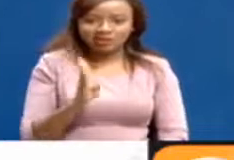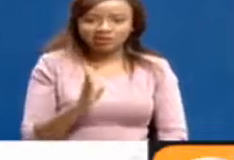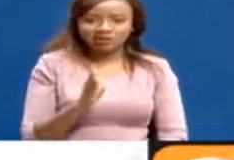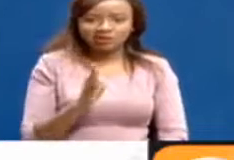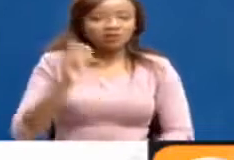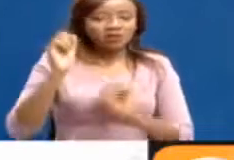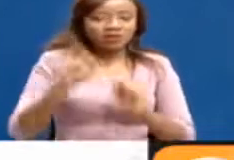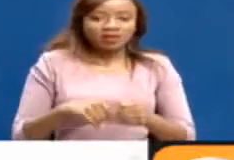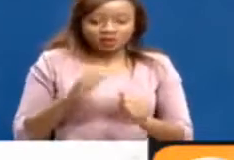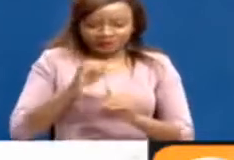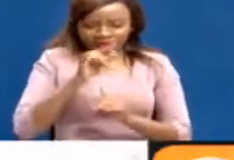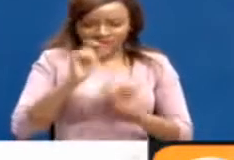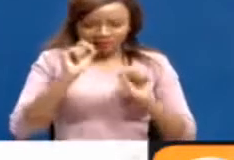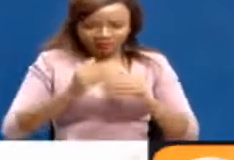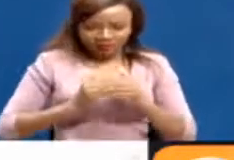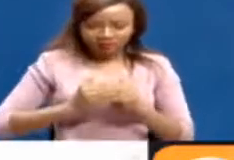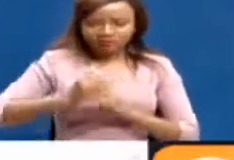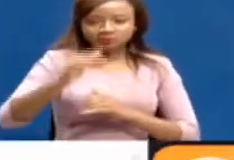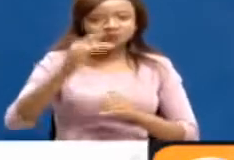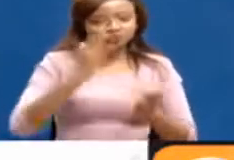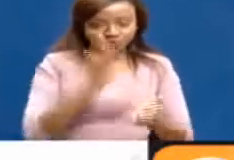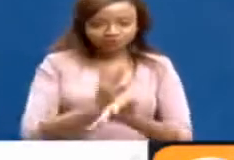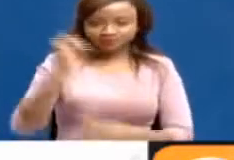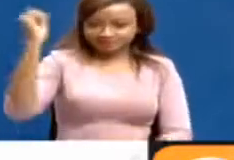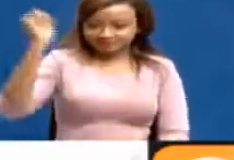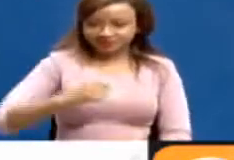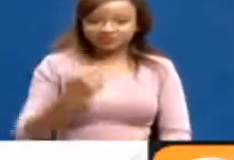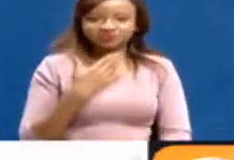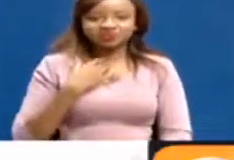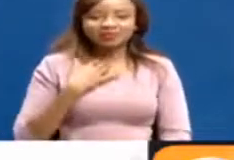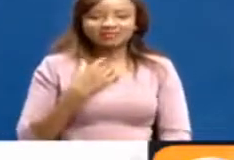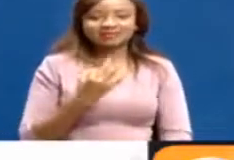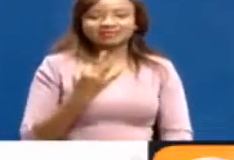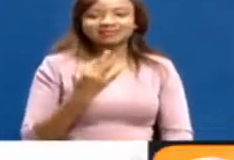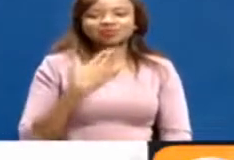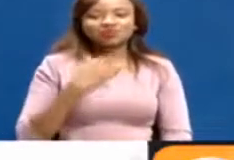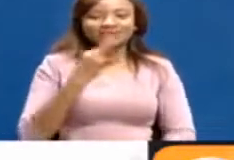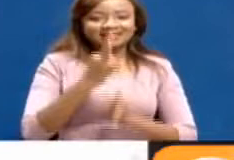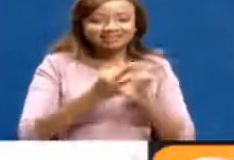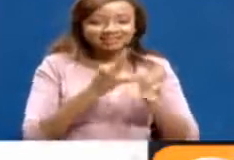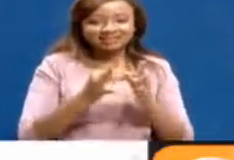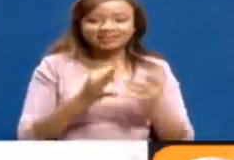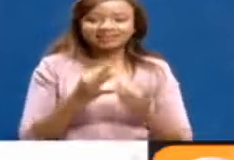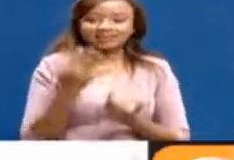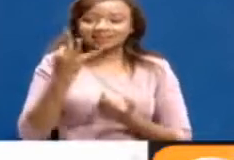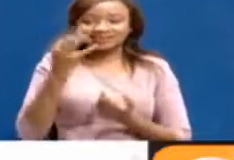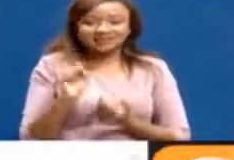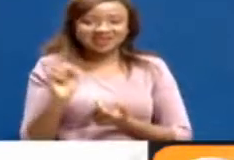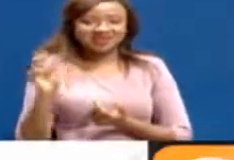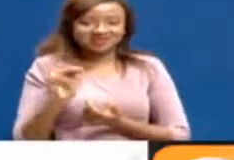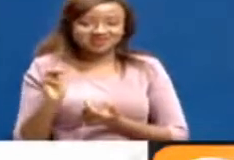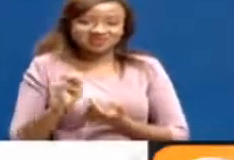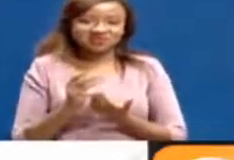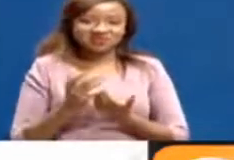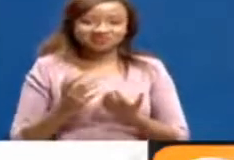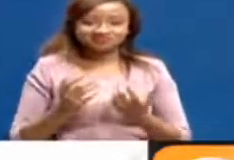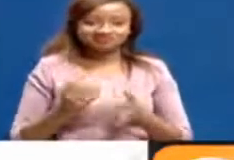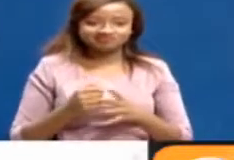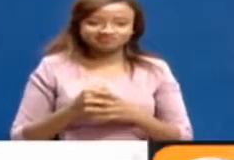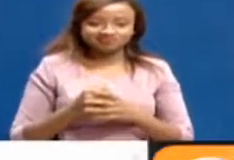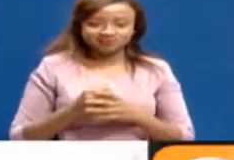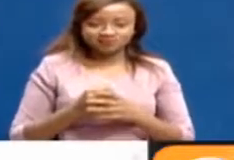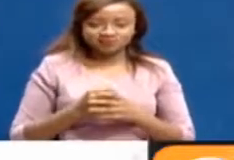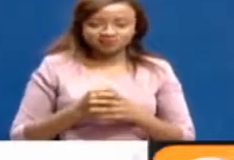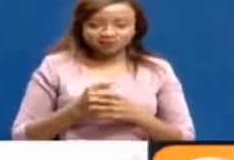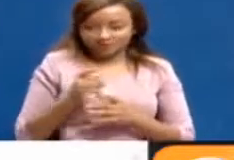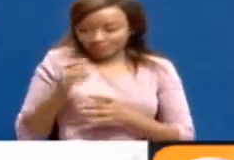is the way we should be going. So yes, we want the 33 or 35 million from senators, and I've not calculated for National